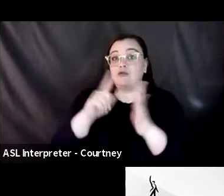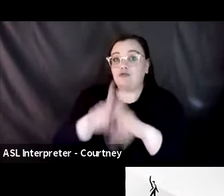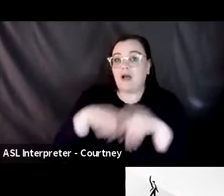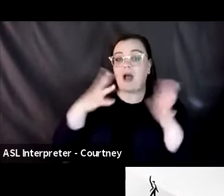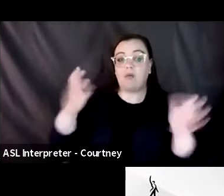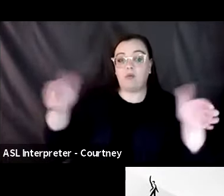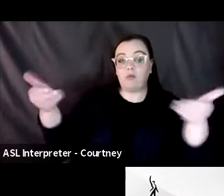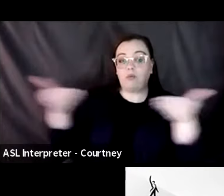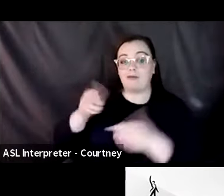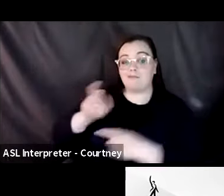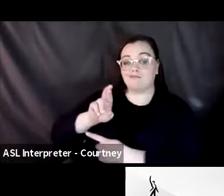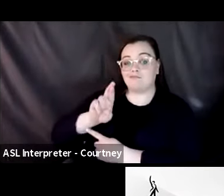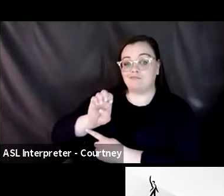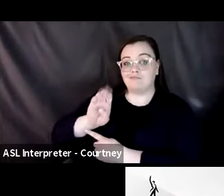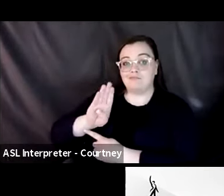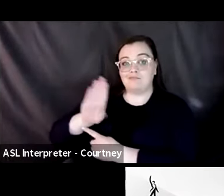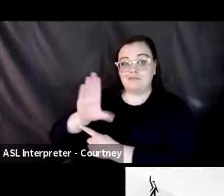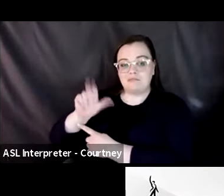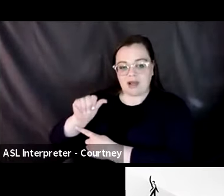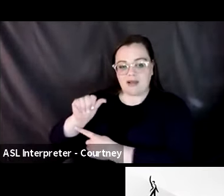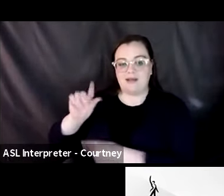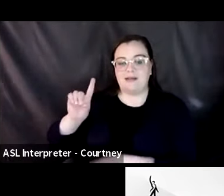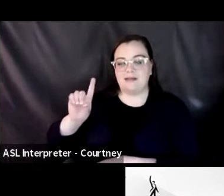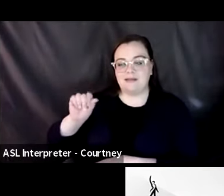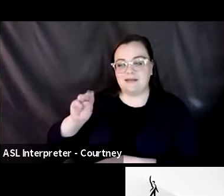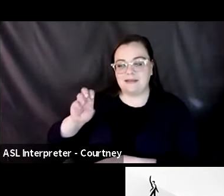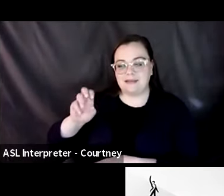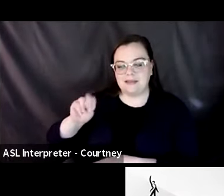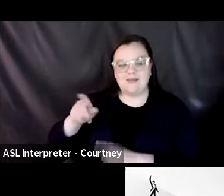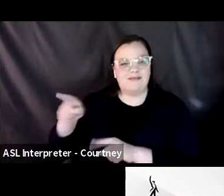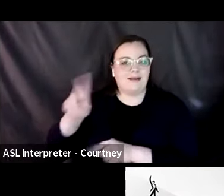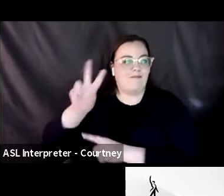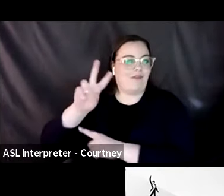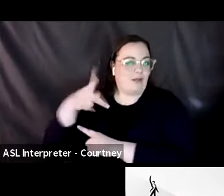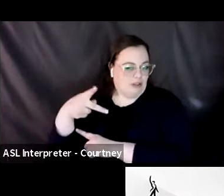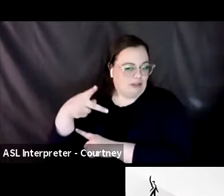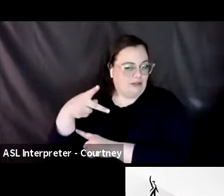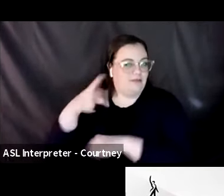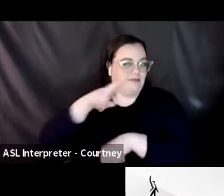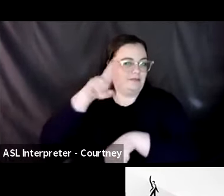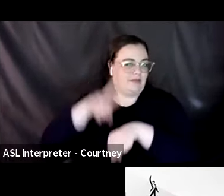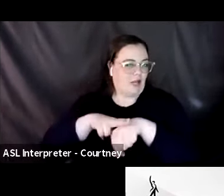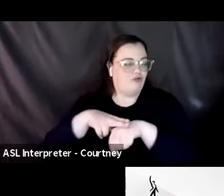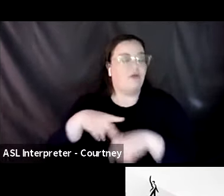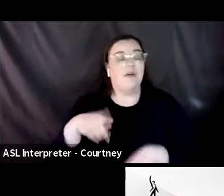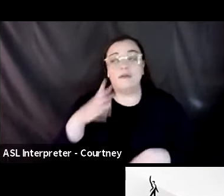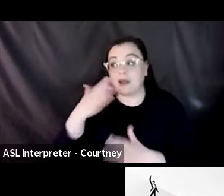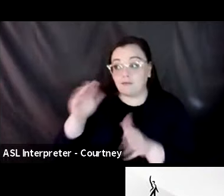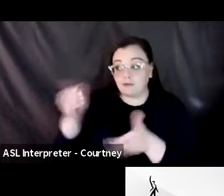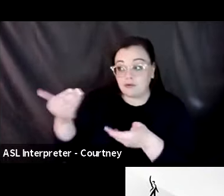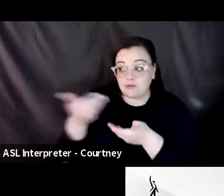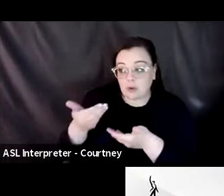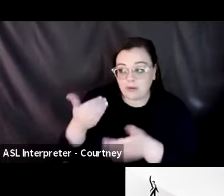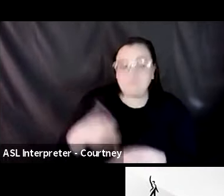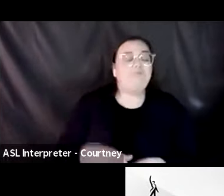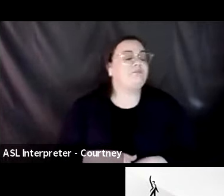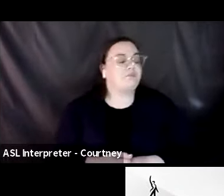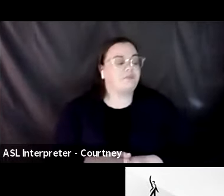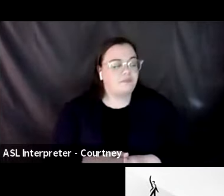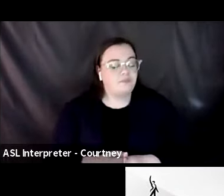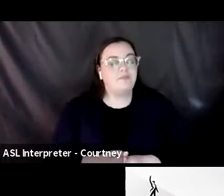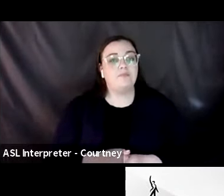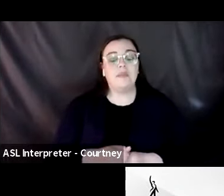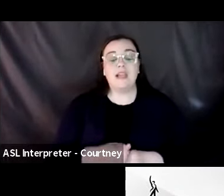our National Vice President, who's joining us. Thank you, Rebecca, for being with us today. Hello, Gabrielle. It's good to have you. So we're